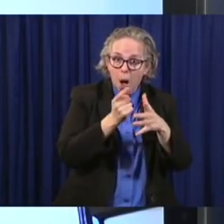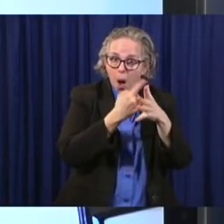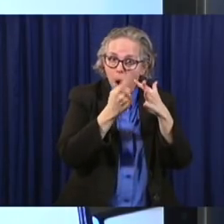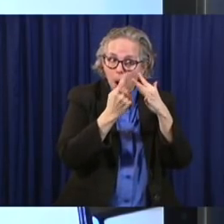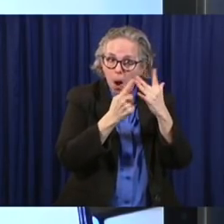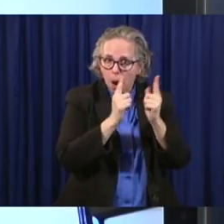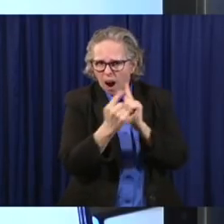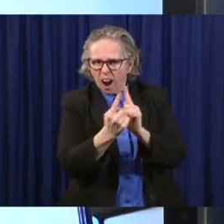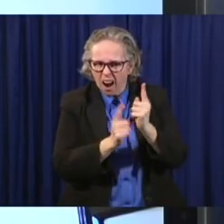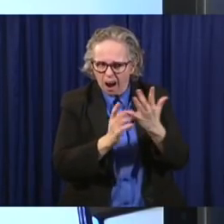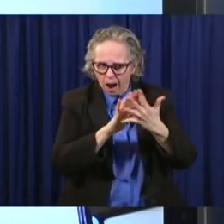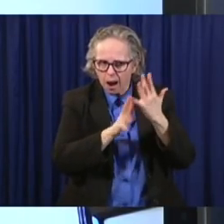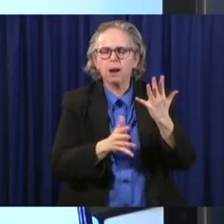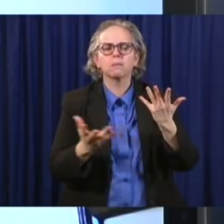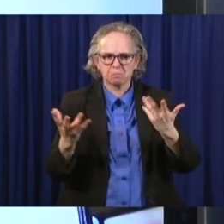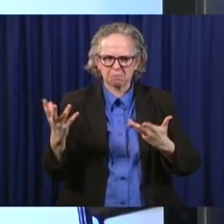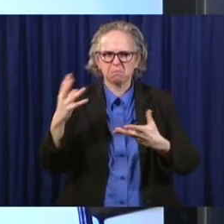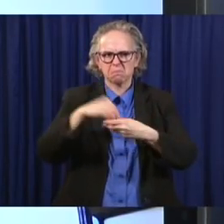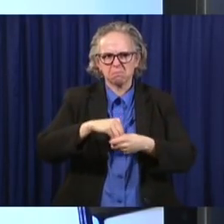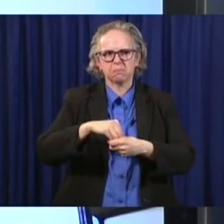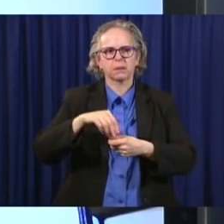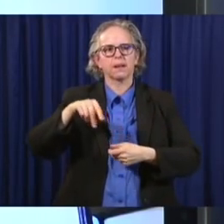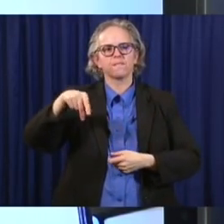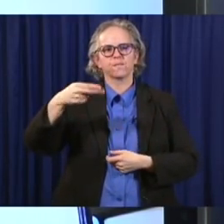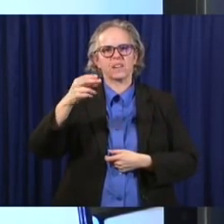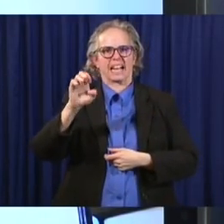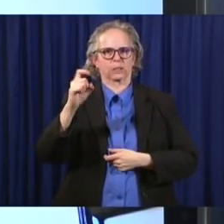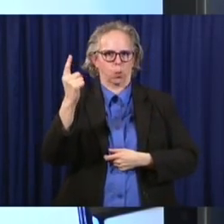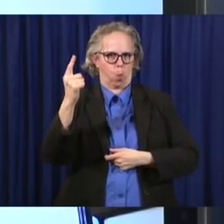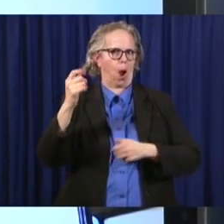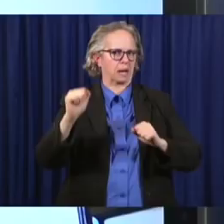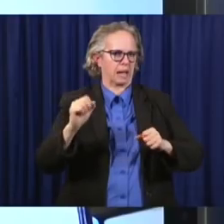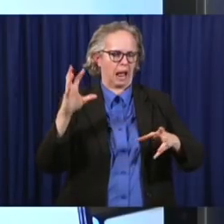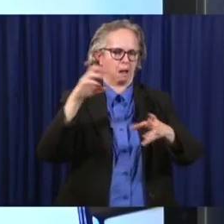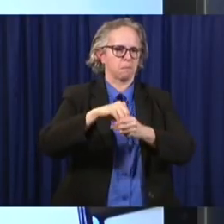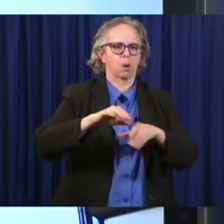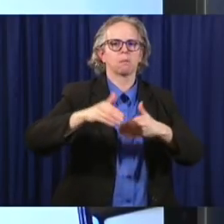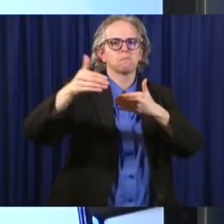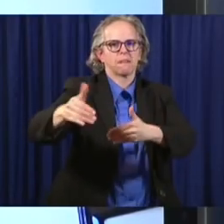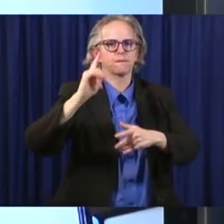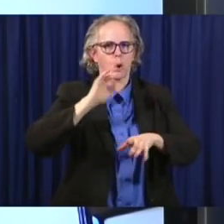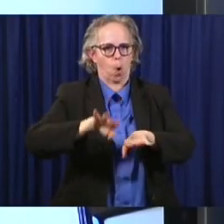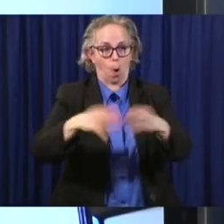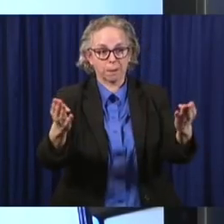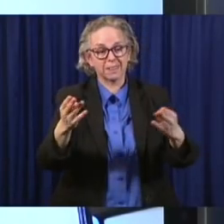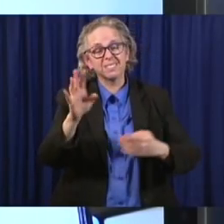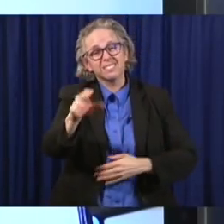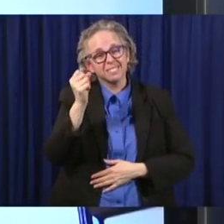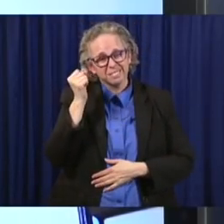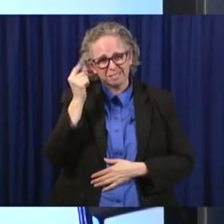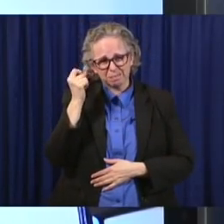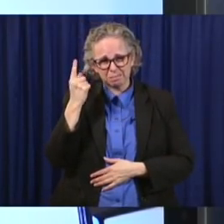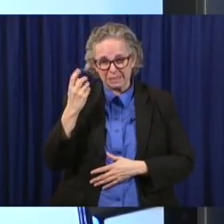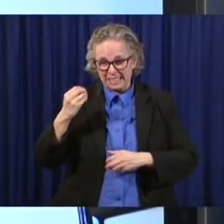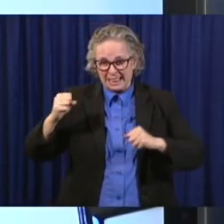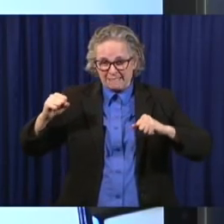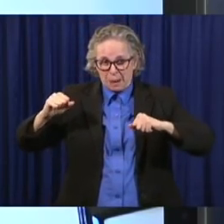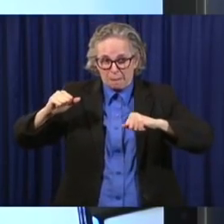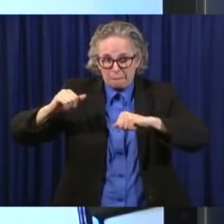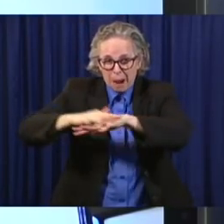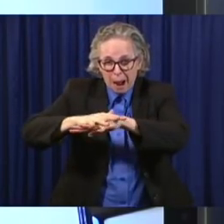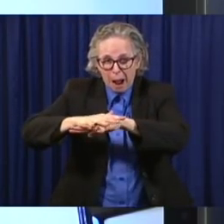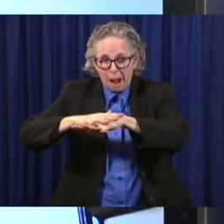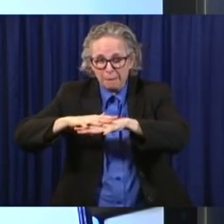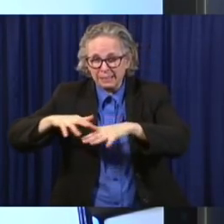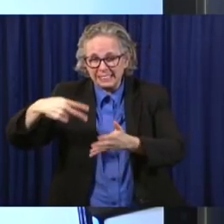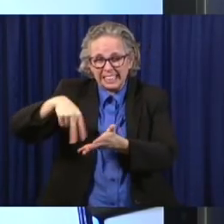participate. Really for that open congregate area, and we understand we would have loved to have been able to include everyone in this phase